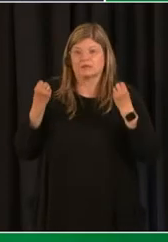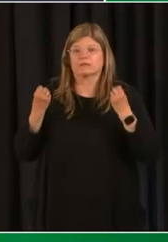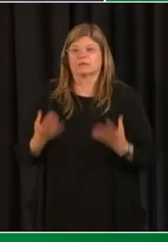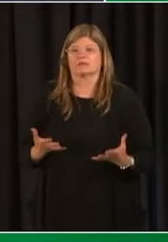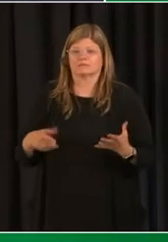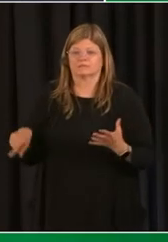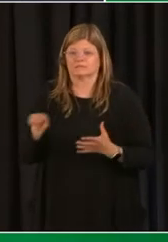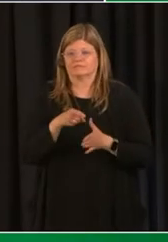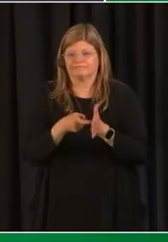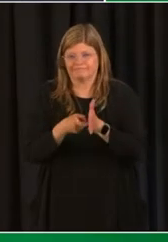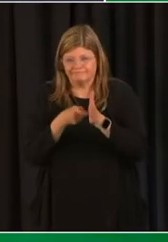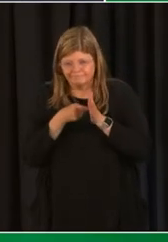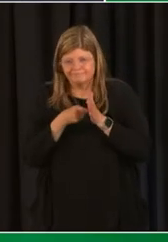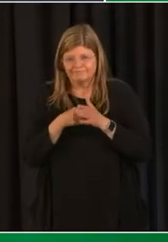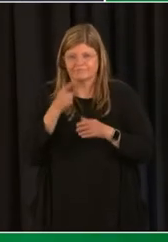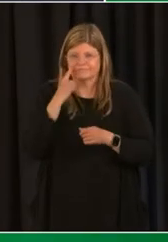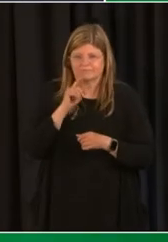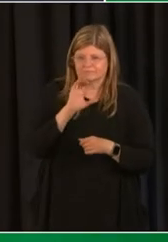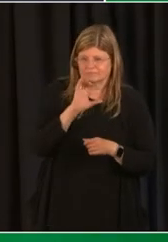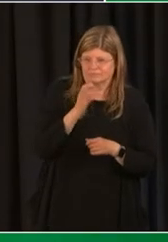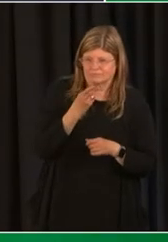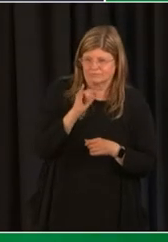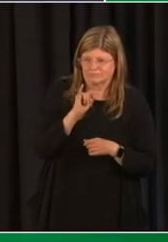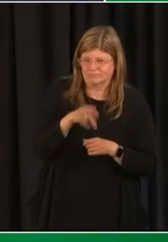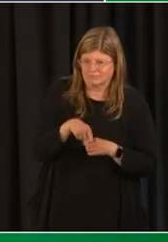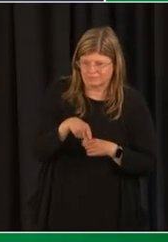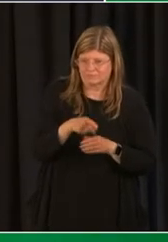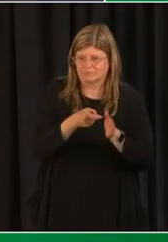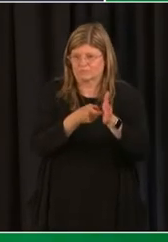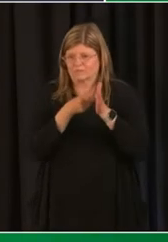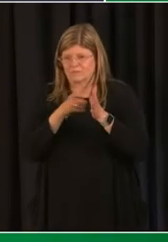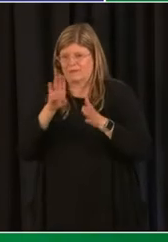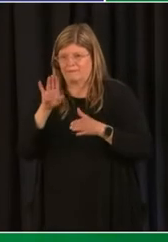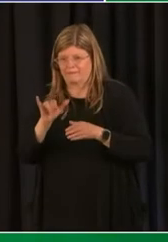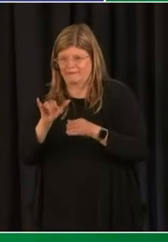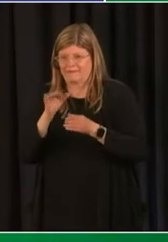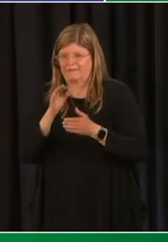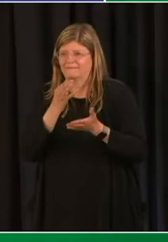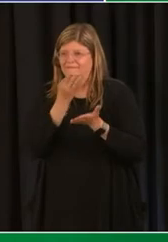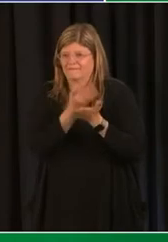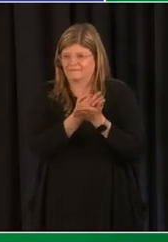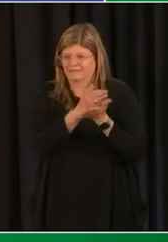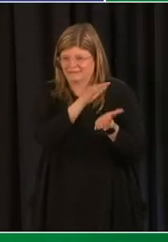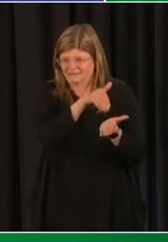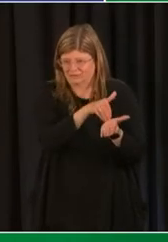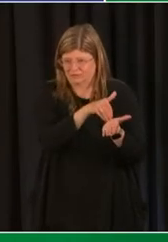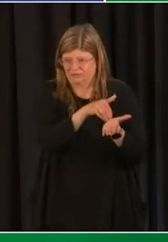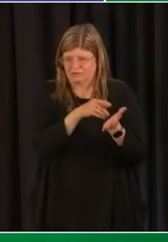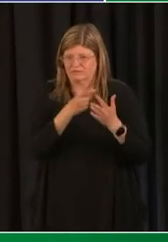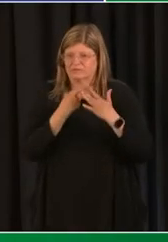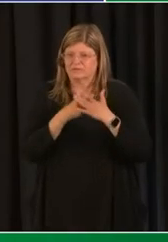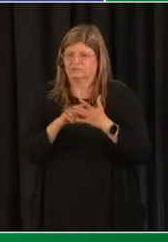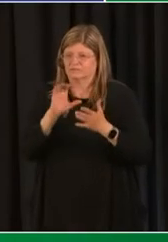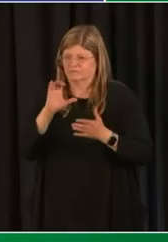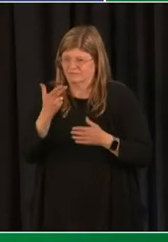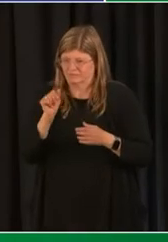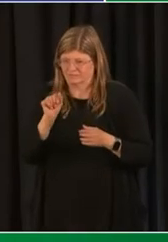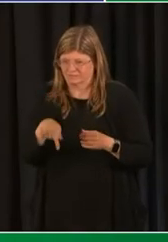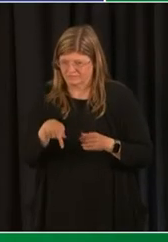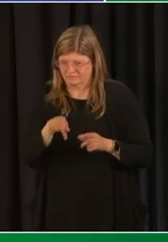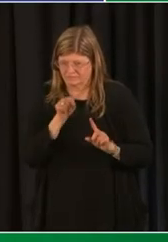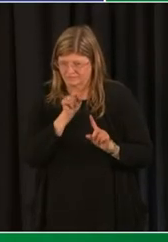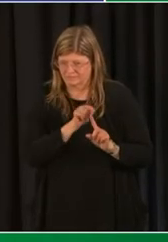the requirements in the application were mandated by the funding source. Originally for CHAP, it was